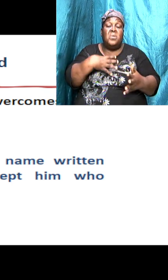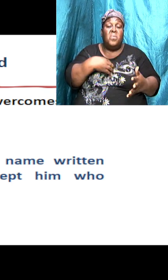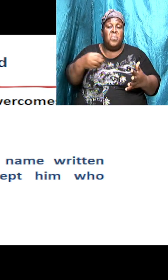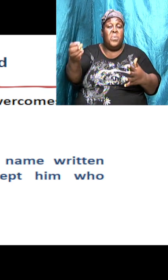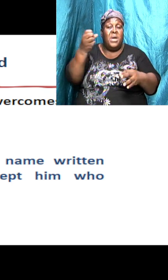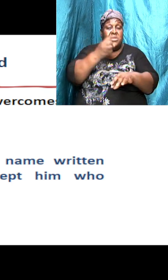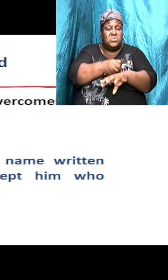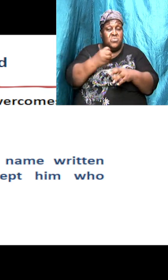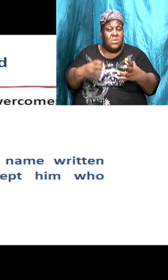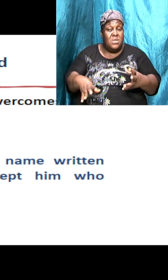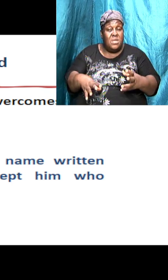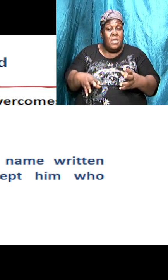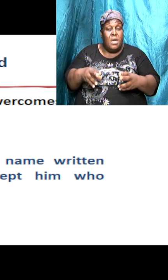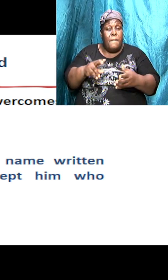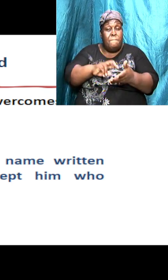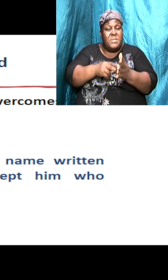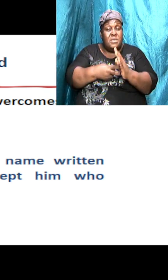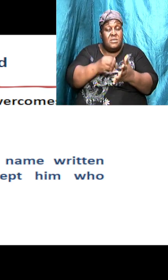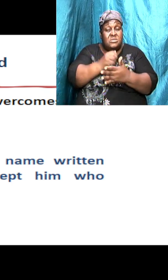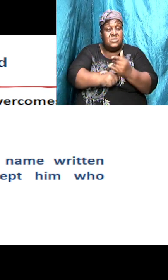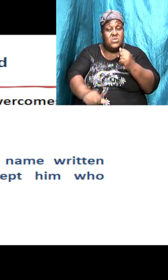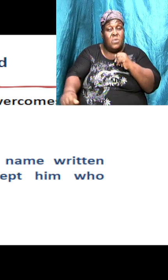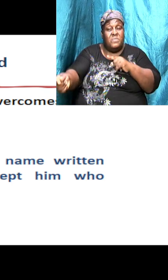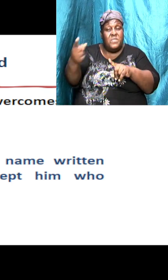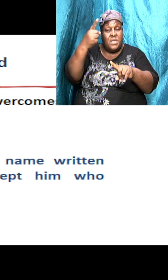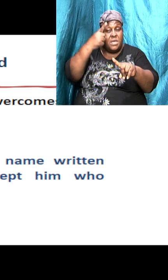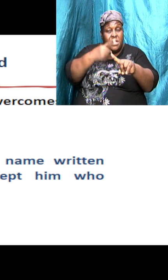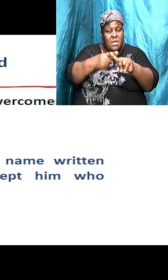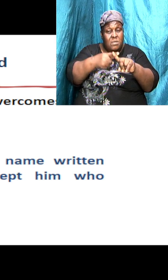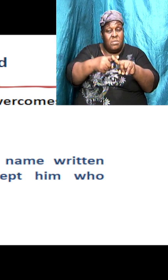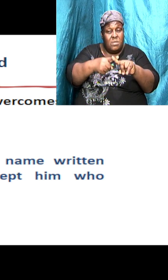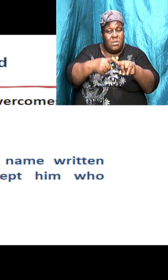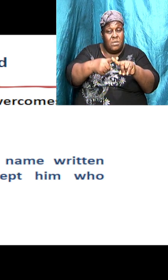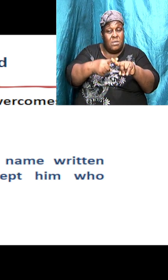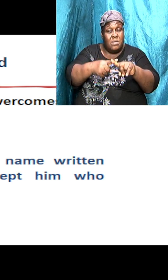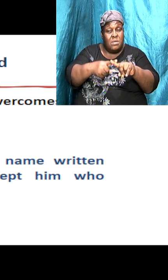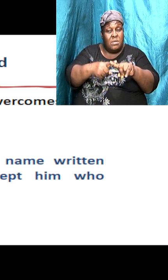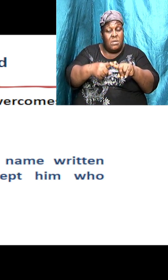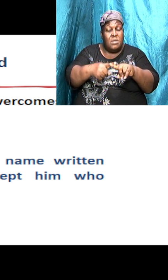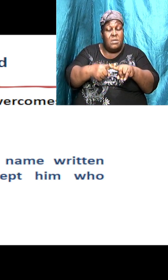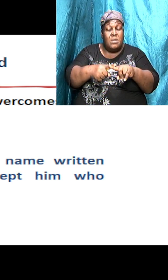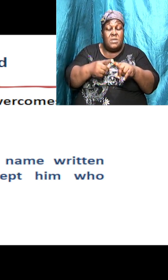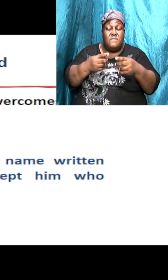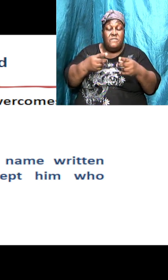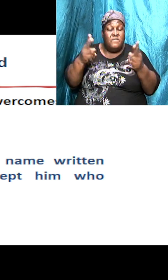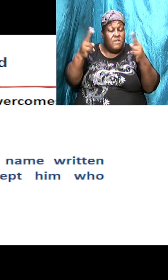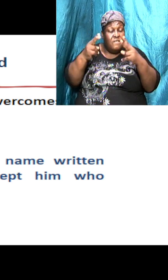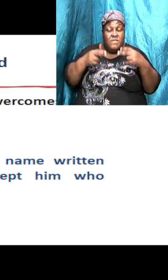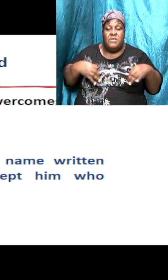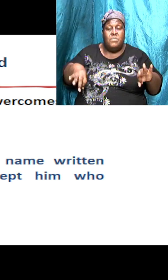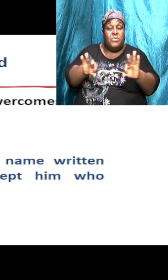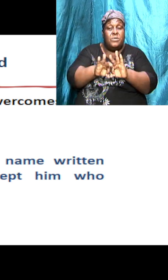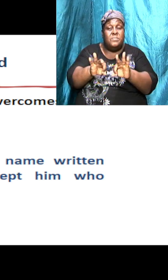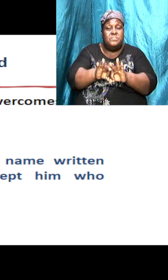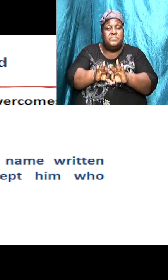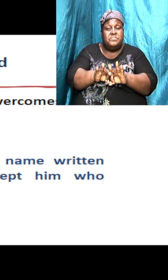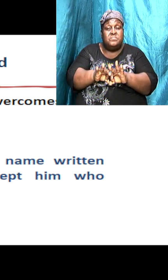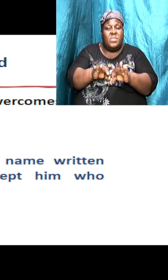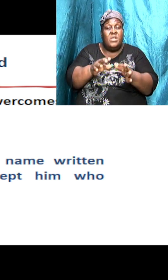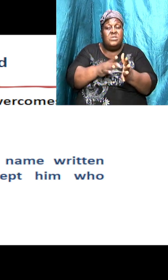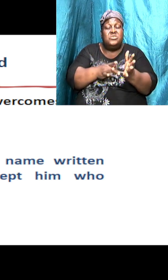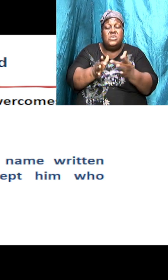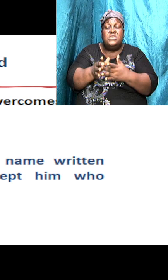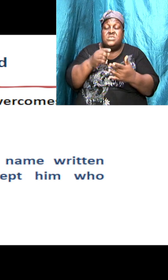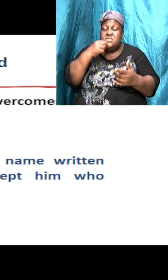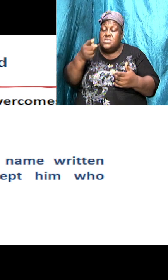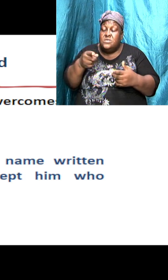something positive, meant something big, meant something extremely important. Jesus said to the folks who knew what